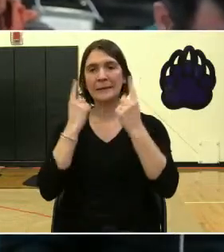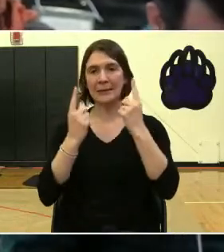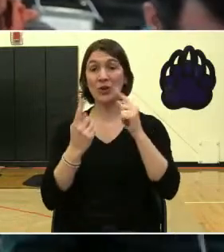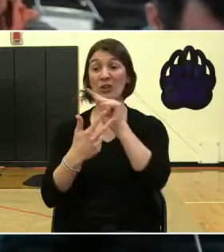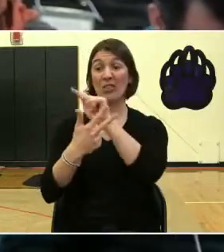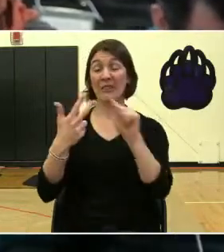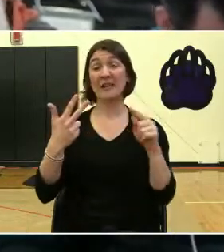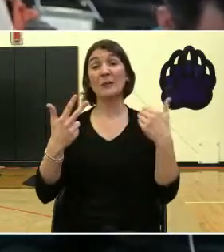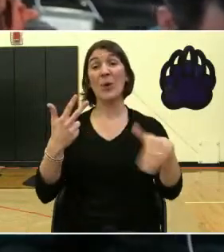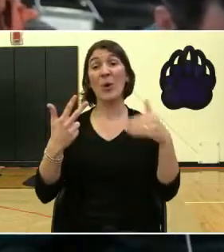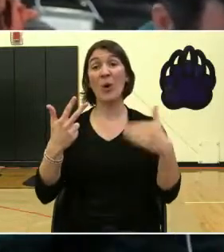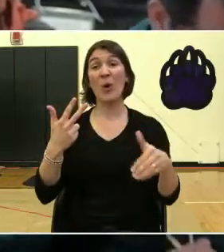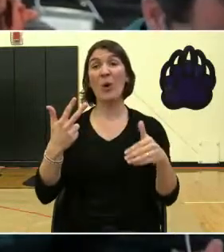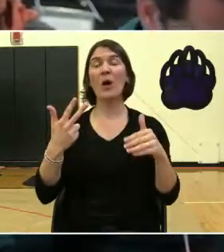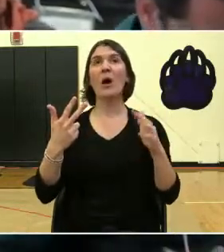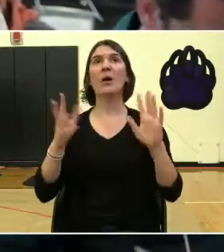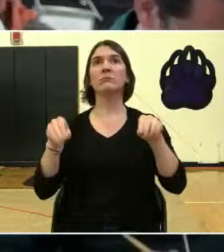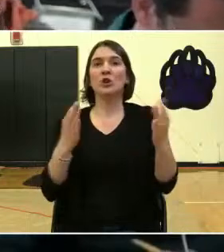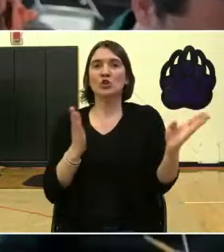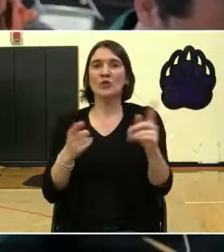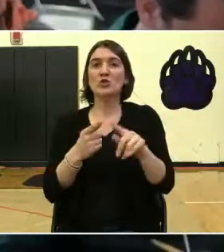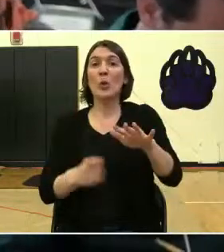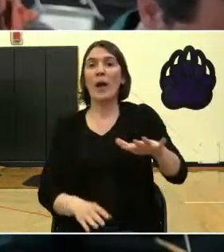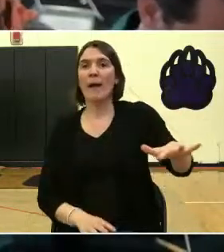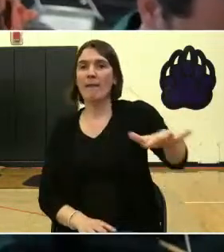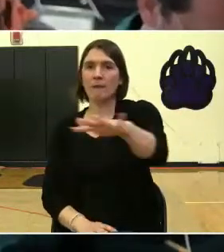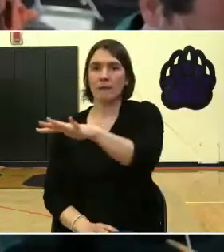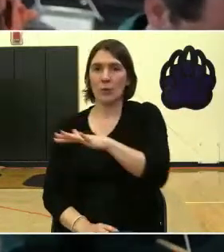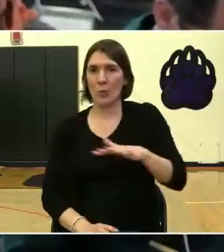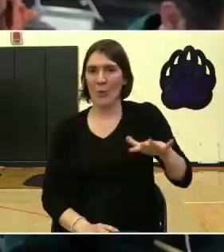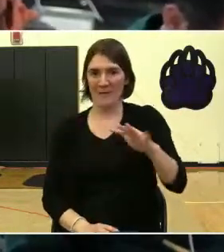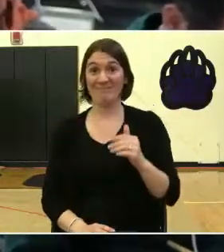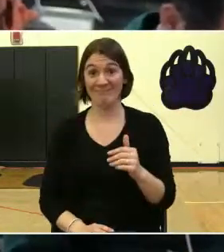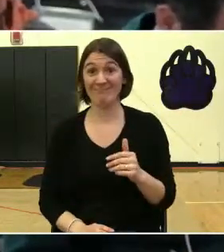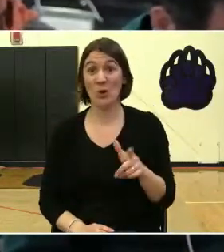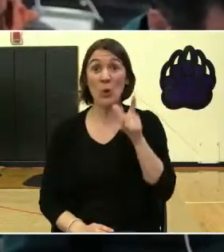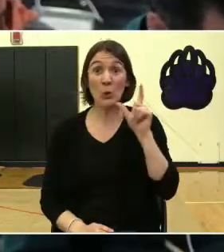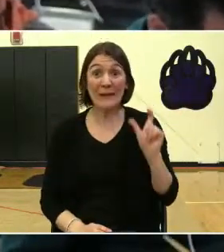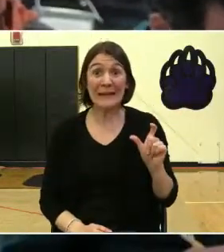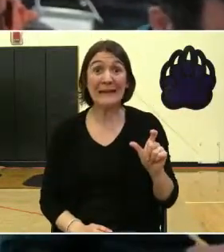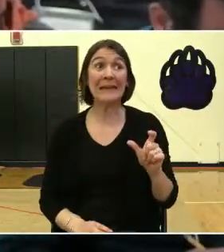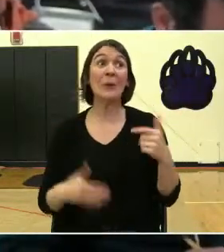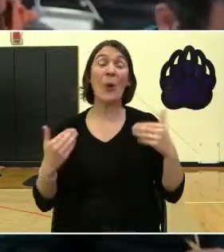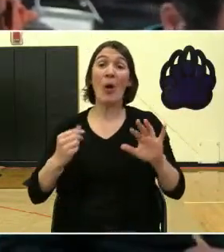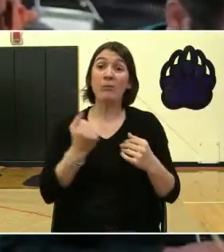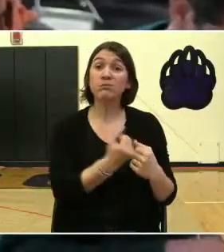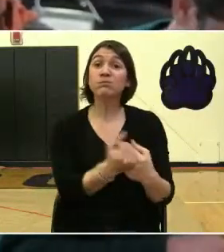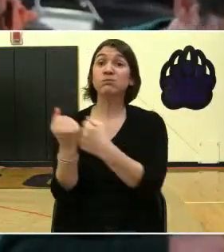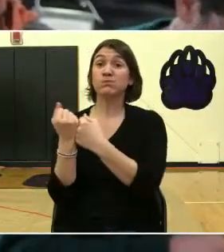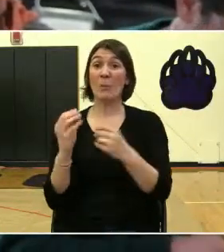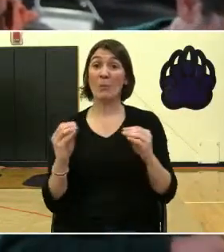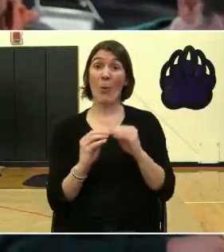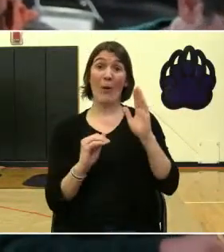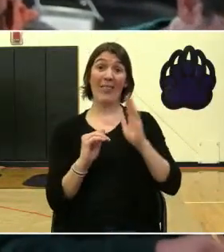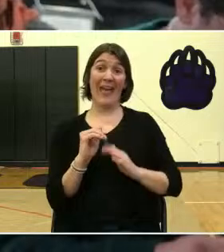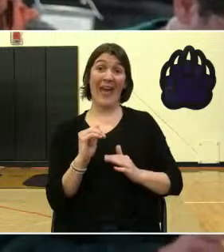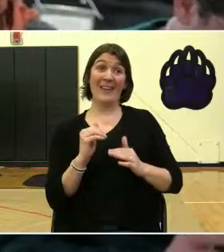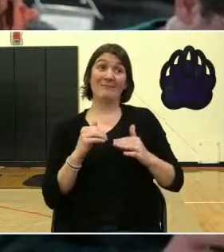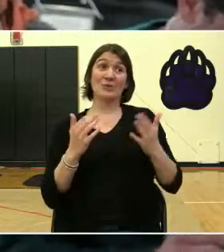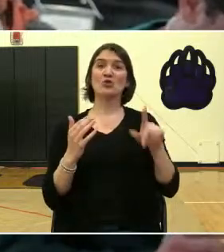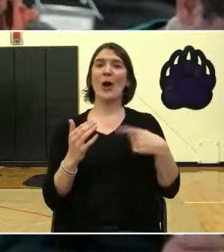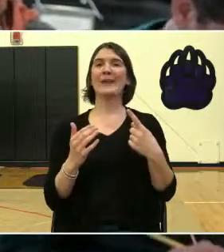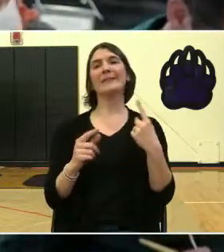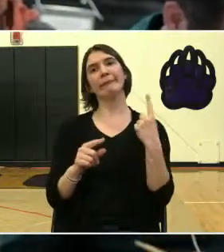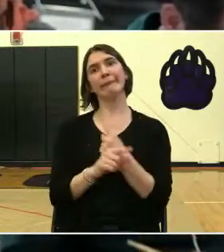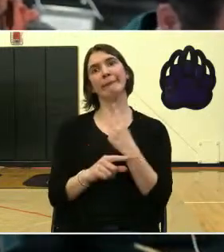those department heads actually serve the population um in need uh greater than um just